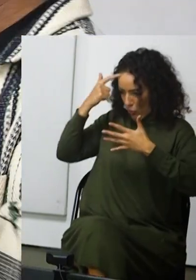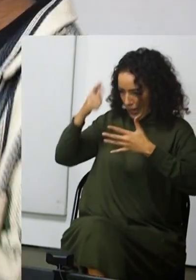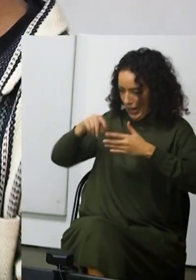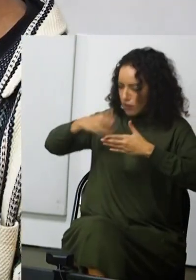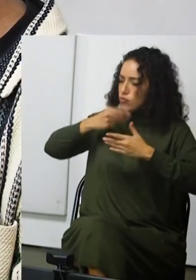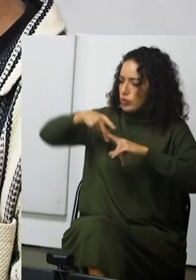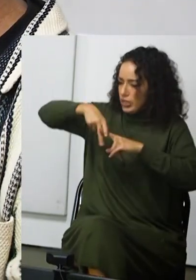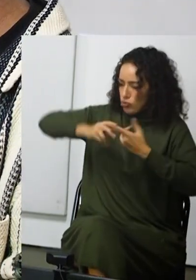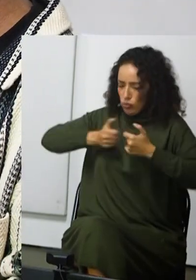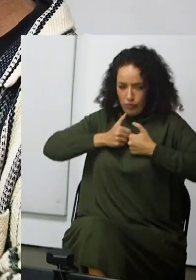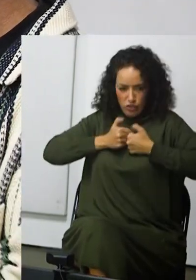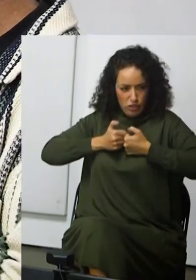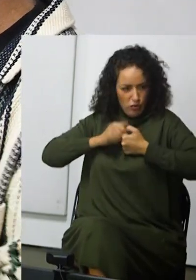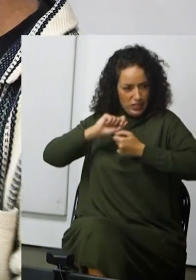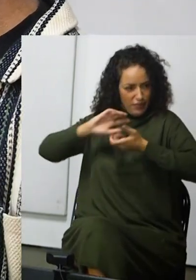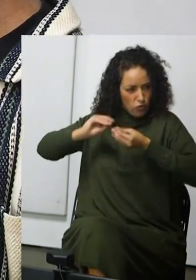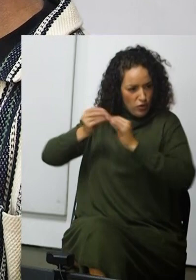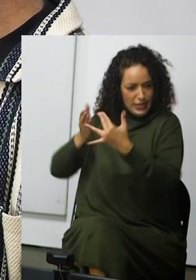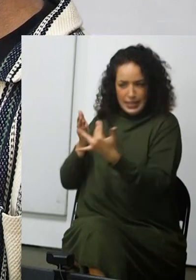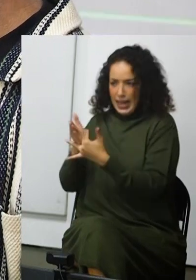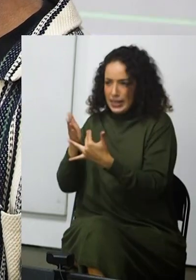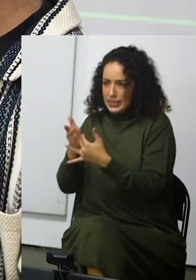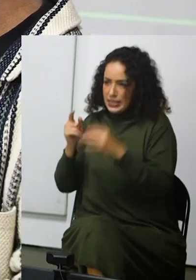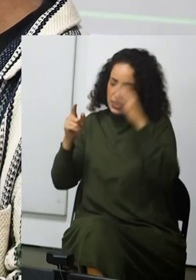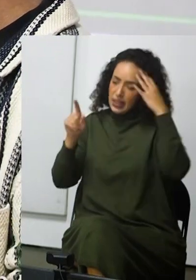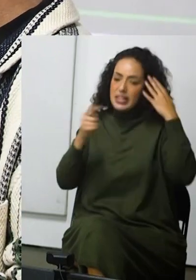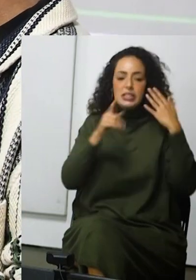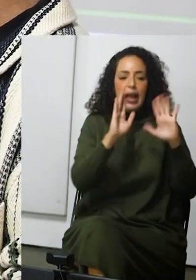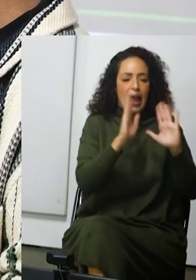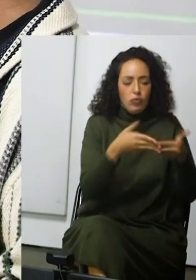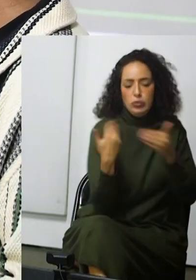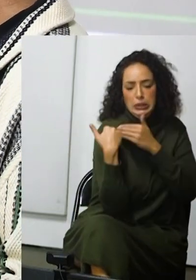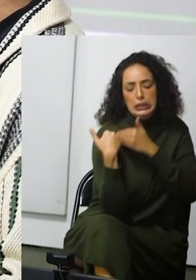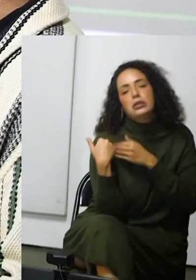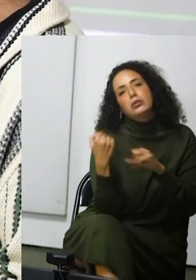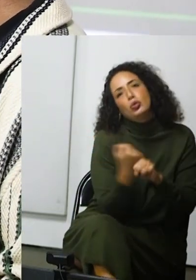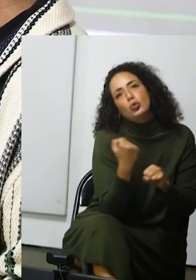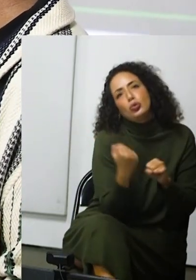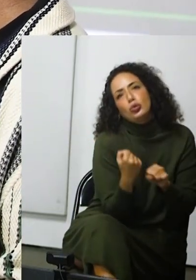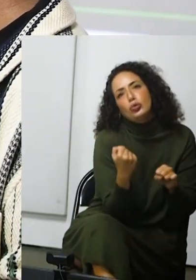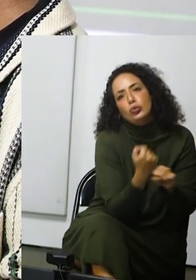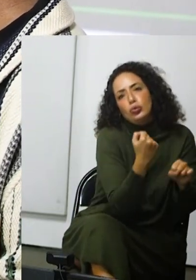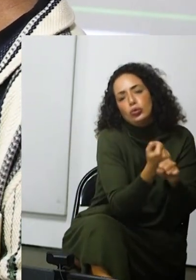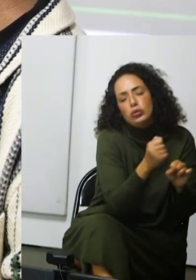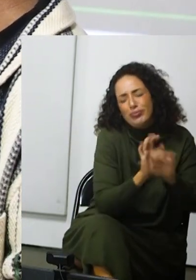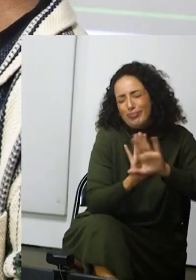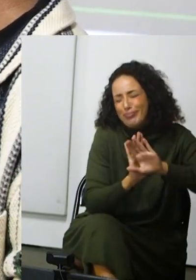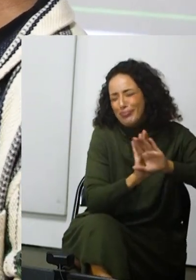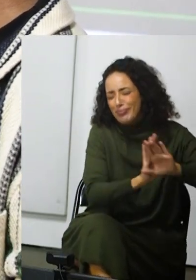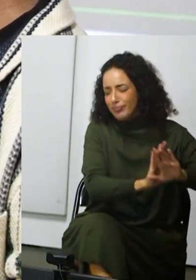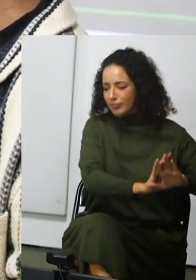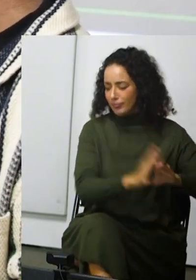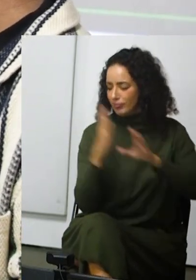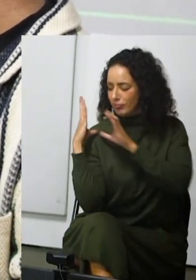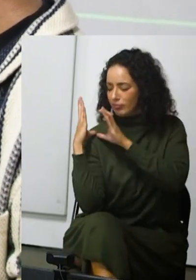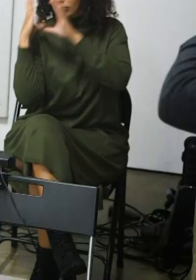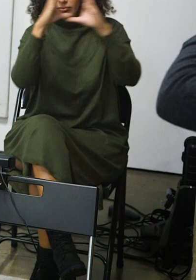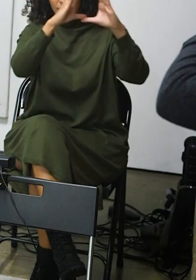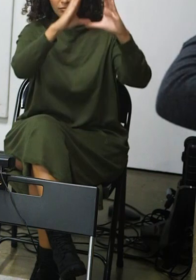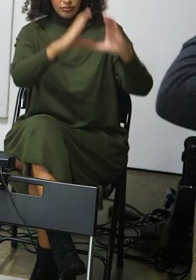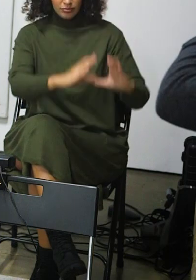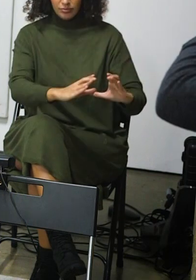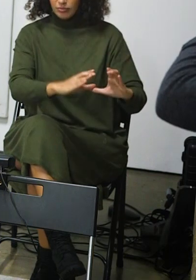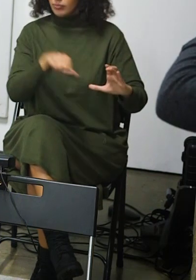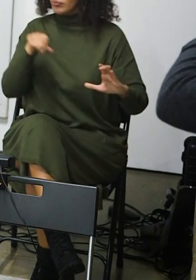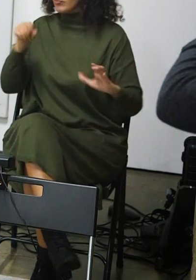a tool for accessibility anyway, right? Not having to be productive. Is that correct? Okay. Do you want to go first, Kai, maybe, or I can pass to anyone else?